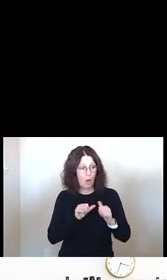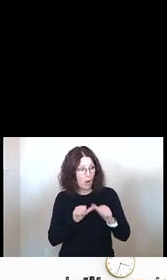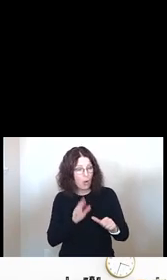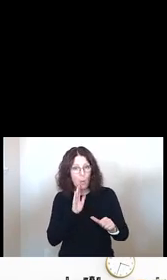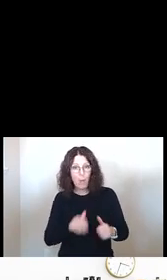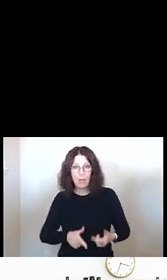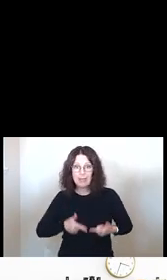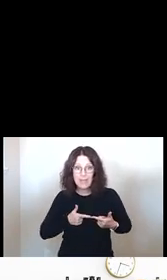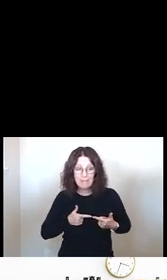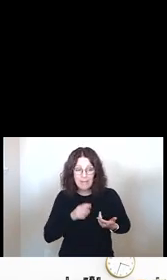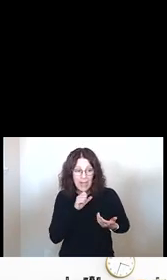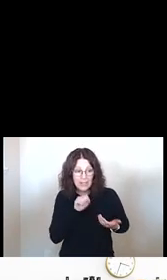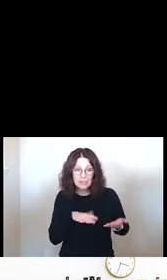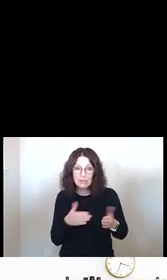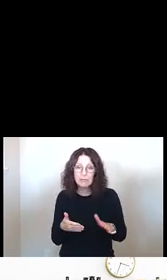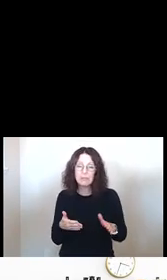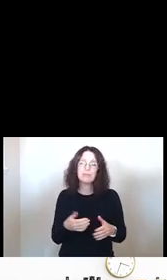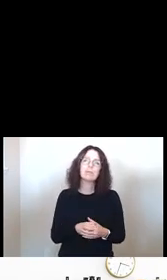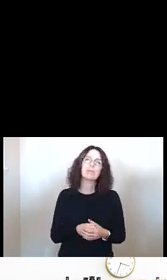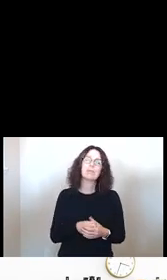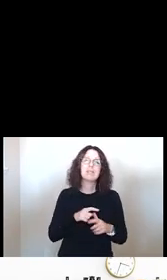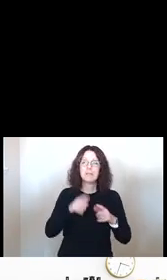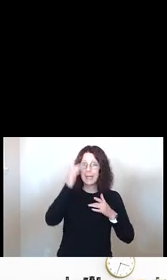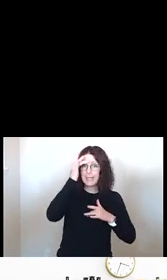the extent of the illnesses, etc.